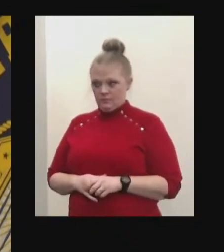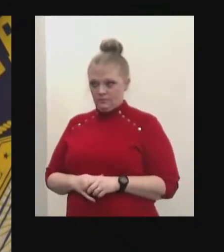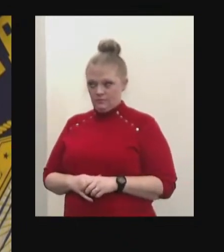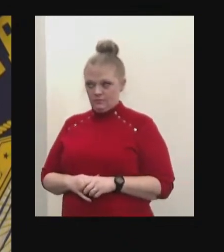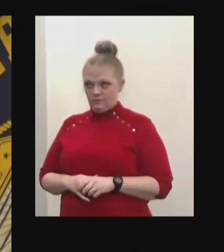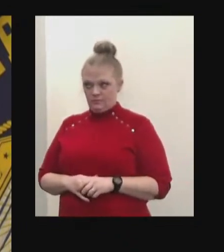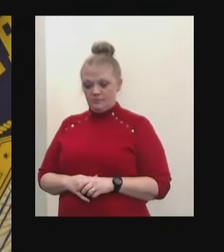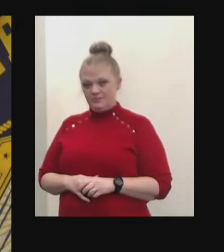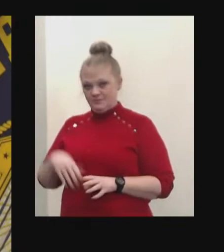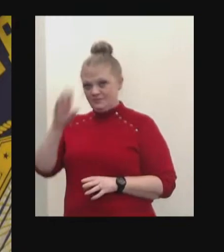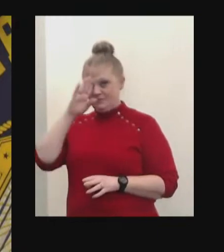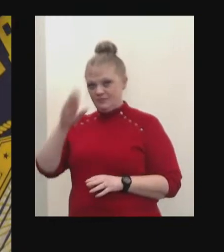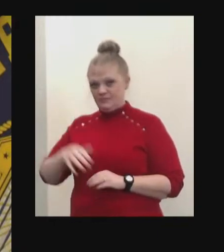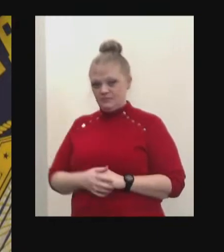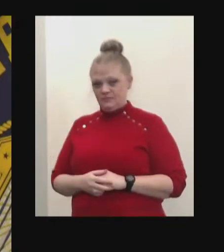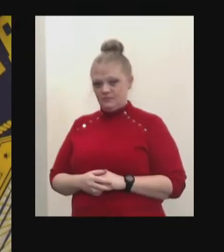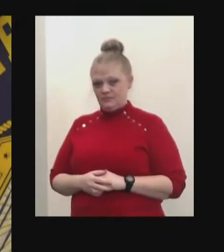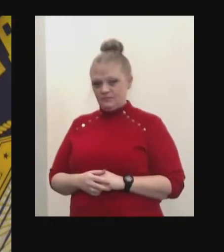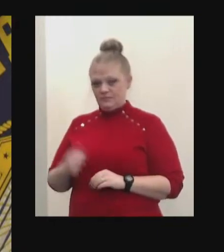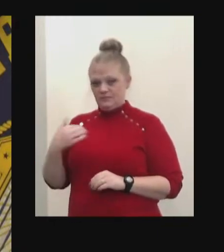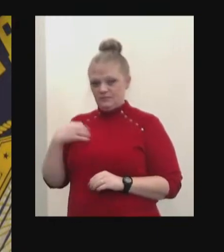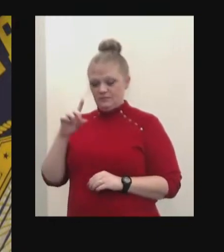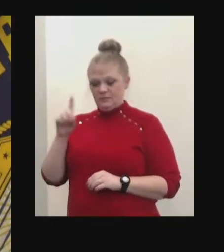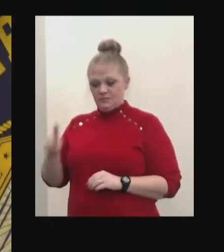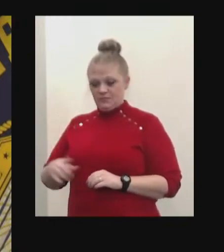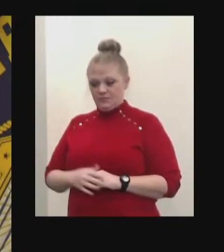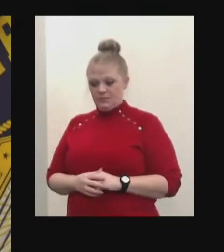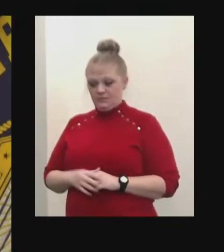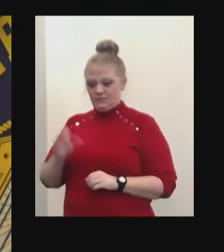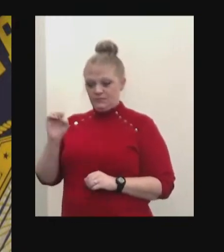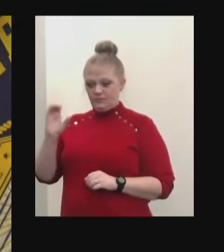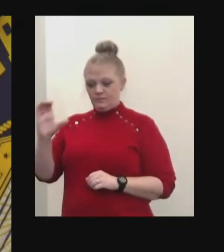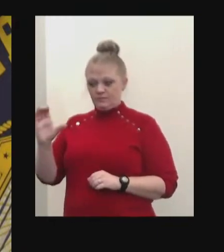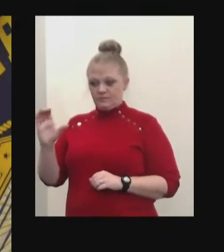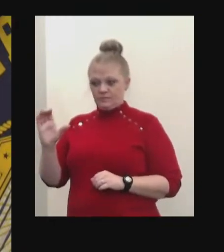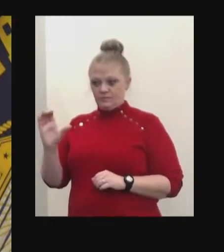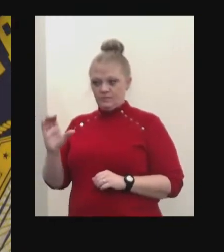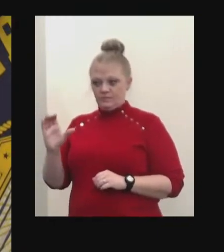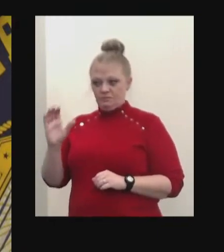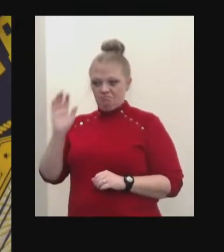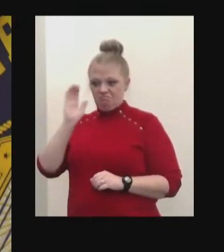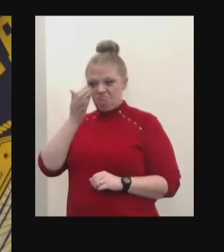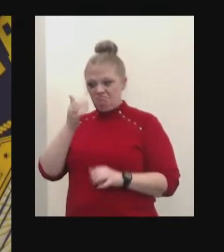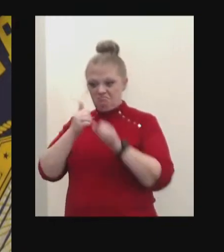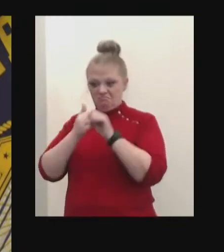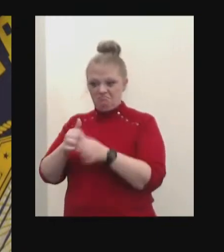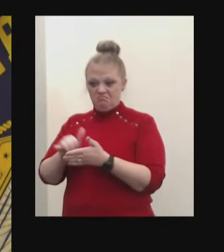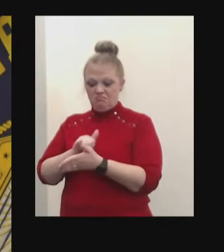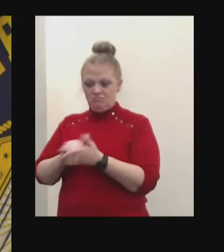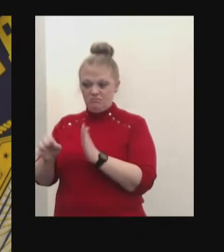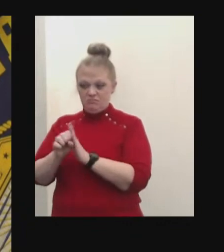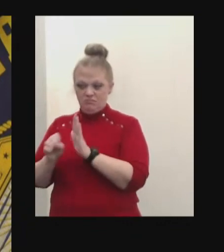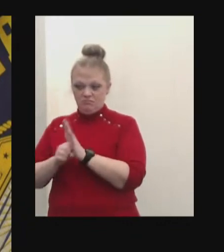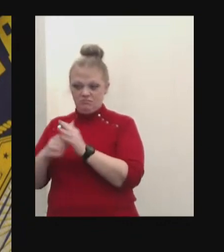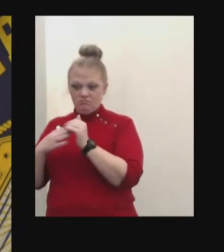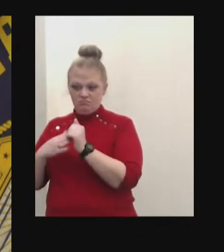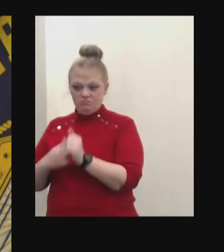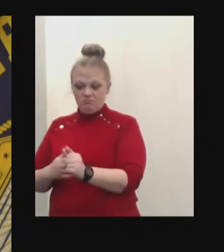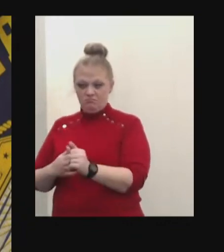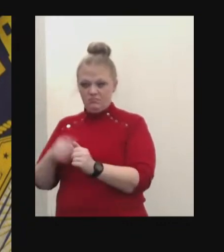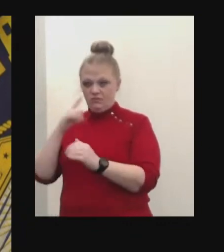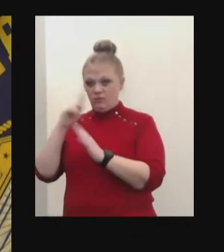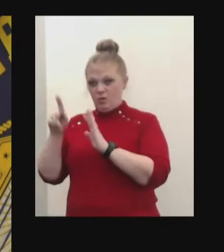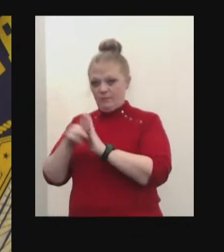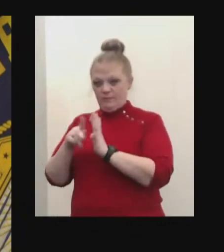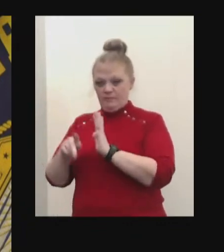Hi, yes. So I just have one question. So Erie County is seemingly following New York City's lead in protocols.